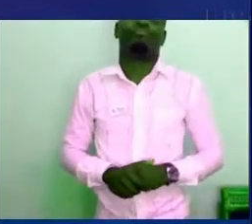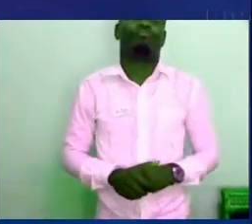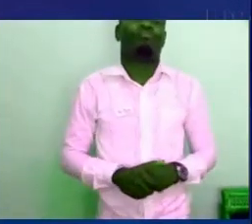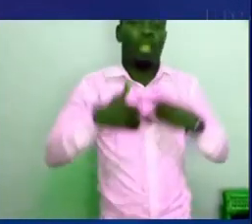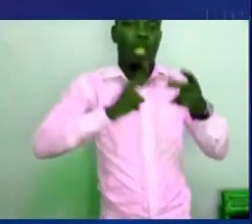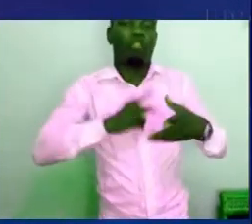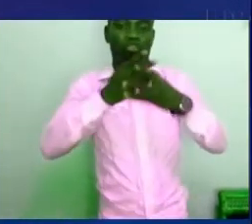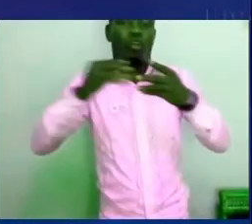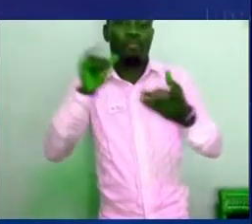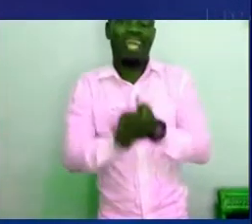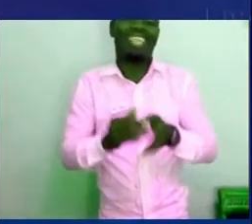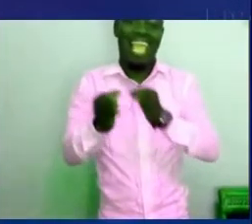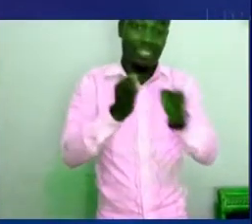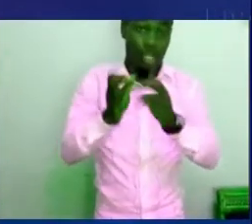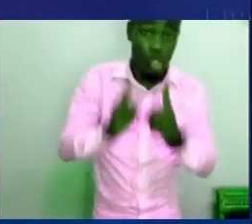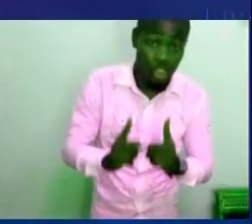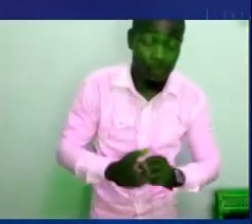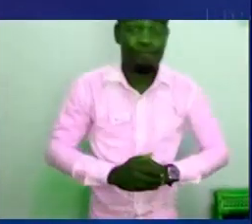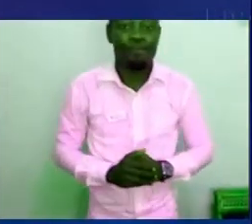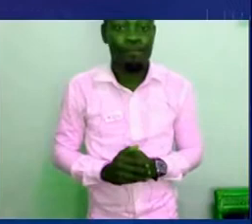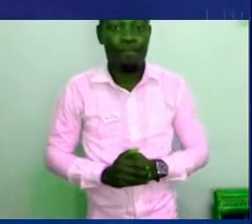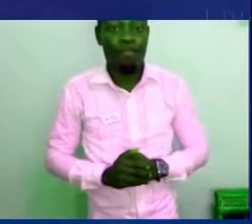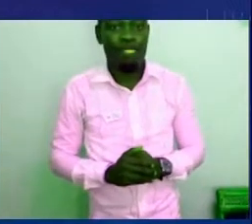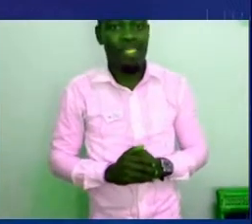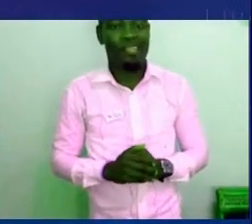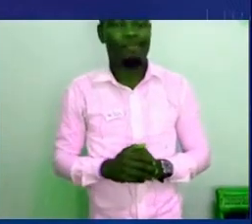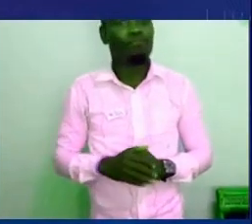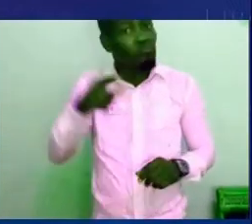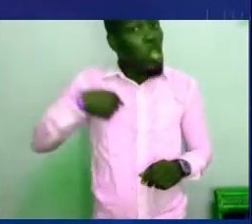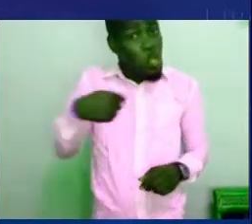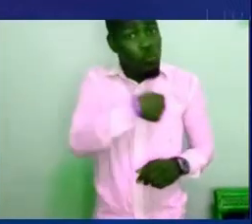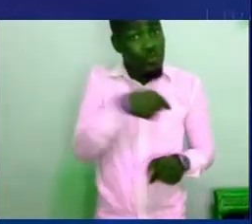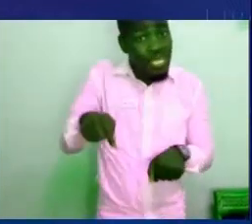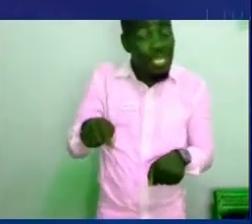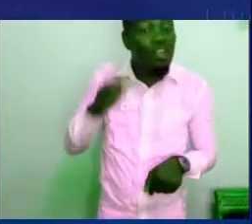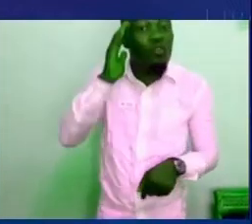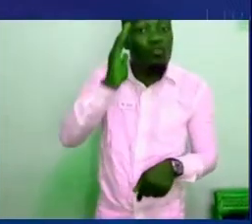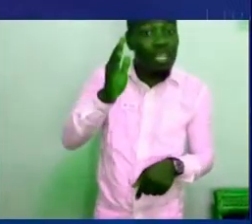3x minus 6y. Now let's solve that expression.